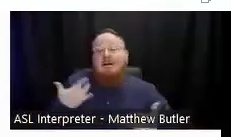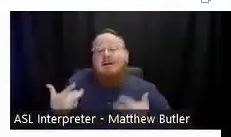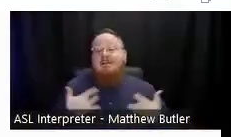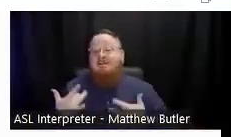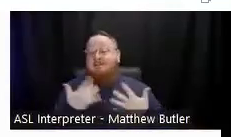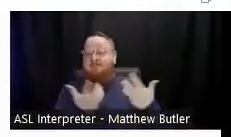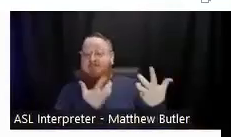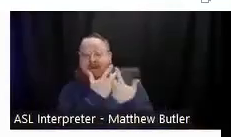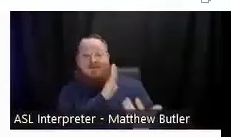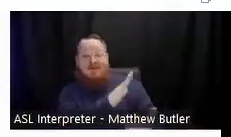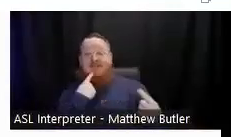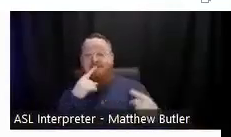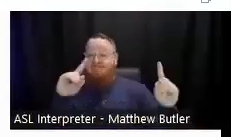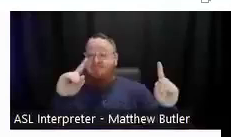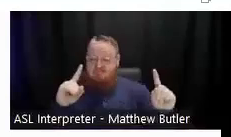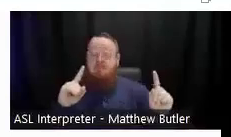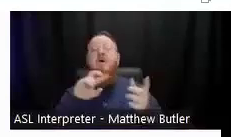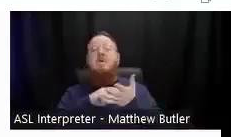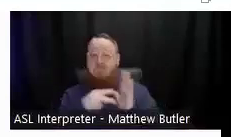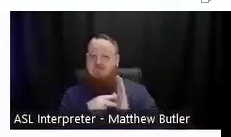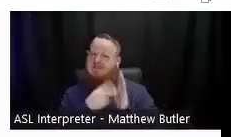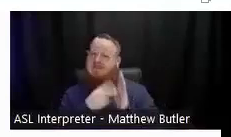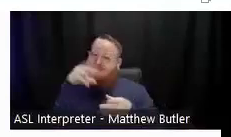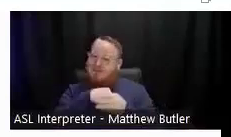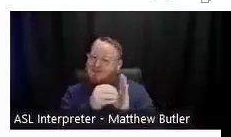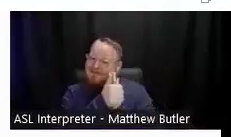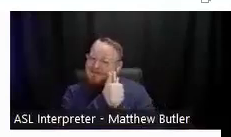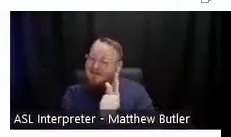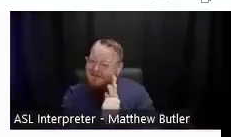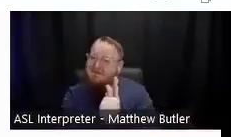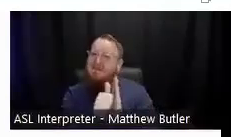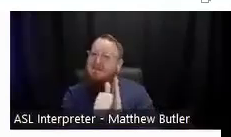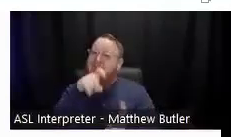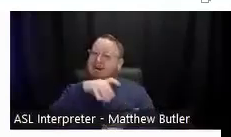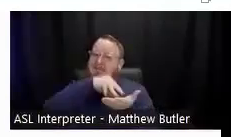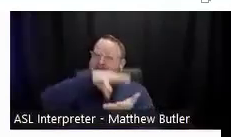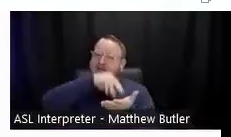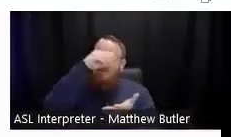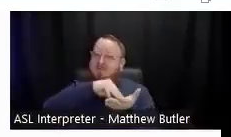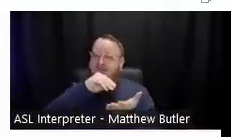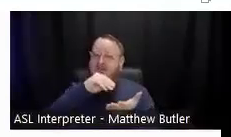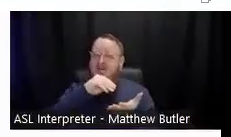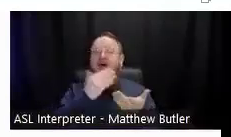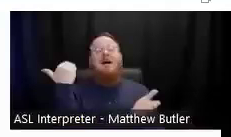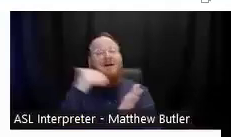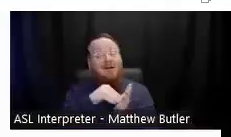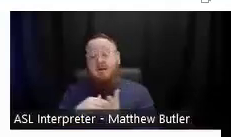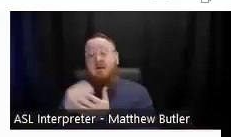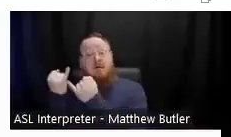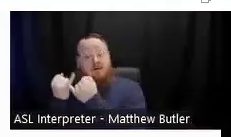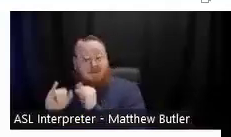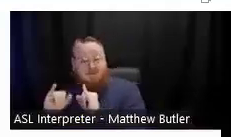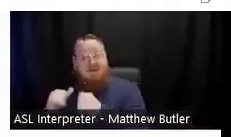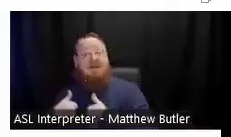might include some skills they need to learn. And so that's what independent living skills training is